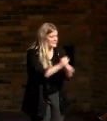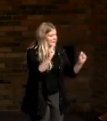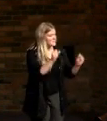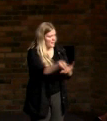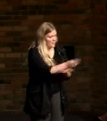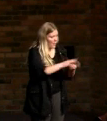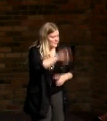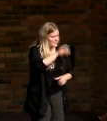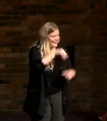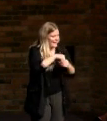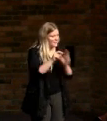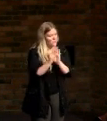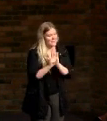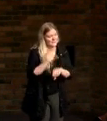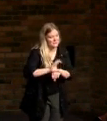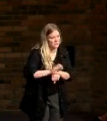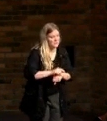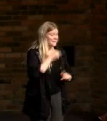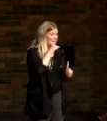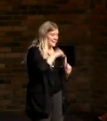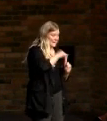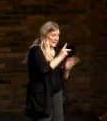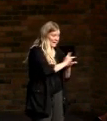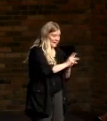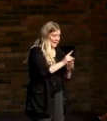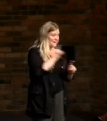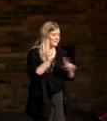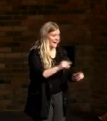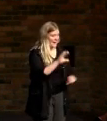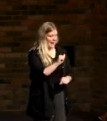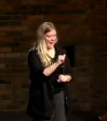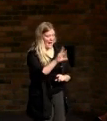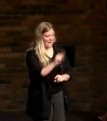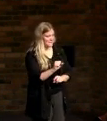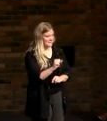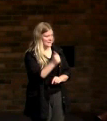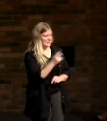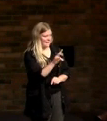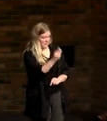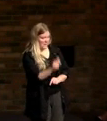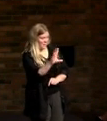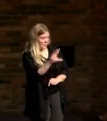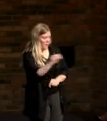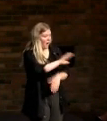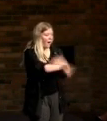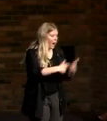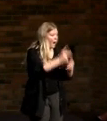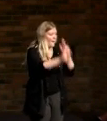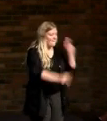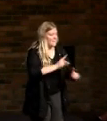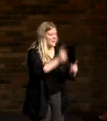New Testament church. He commanded in Acts 17 and 30 that all men